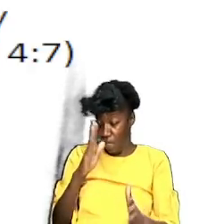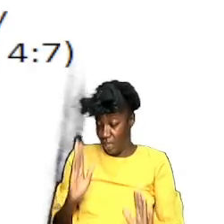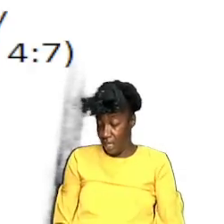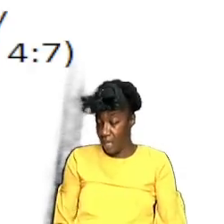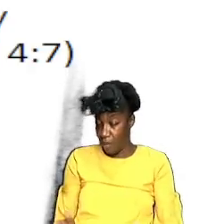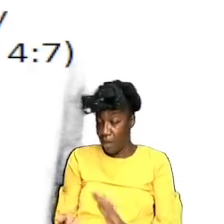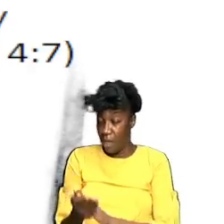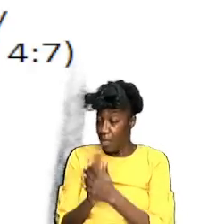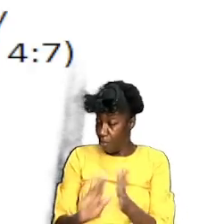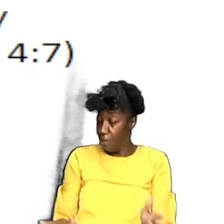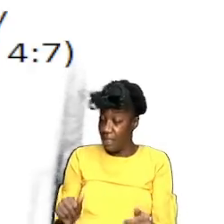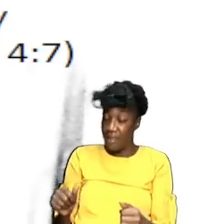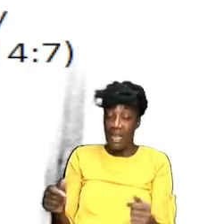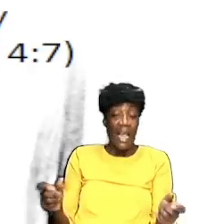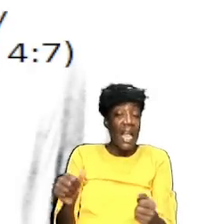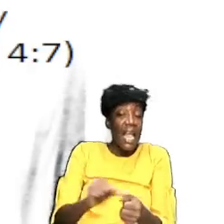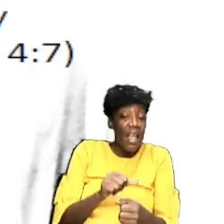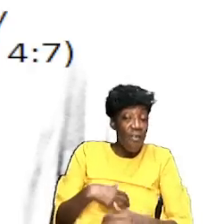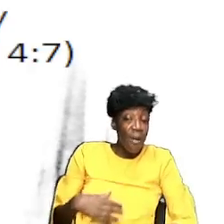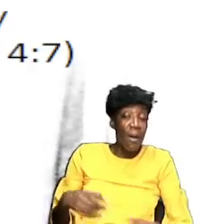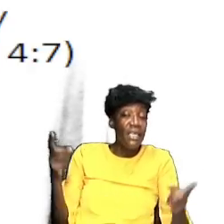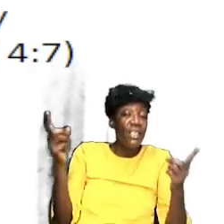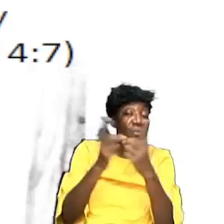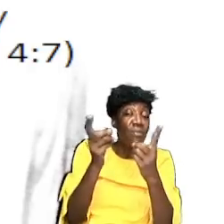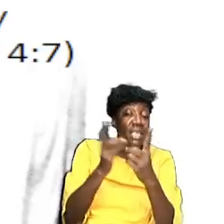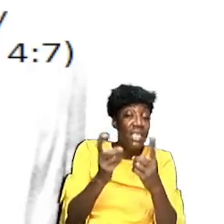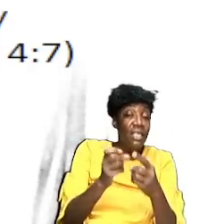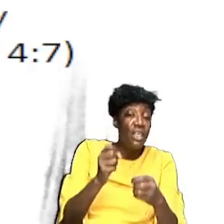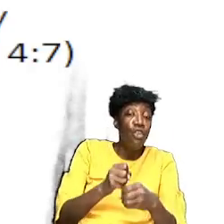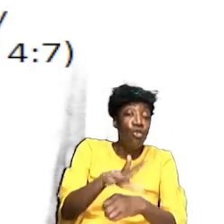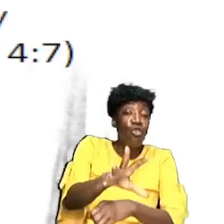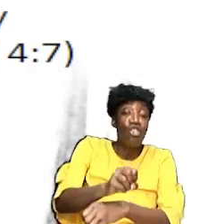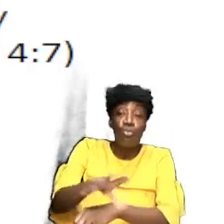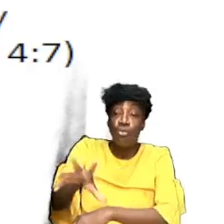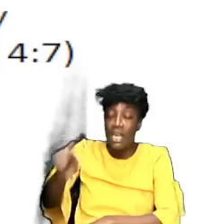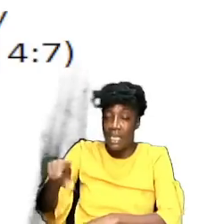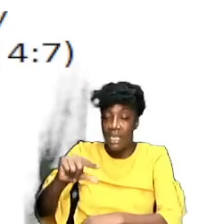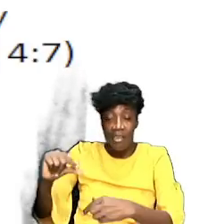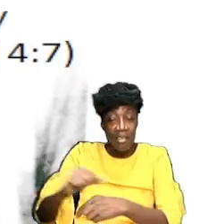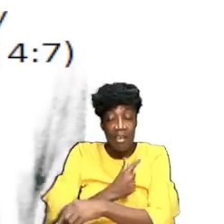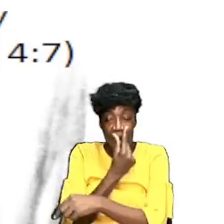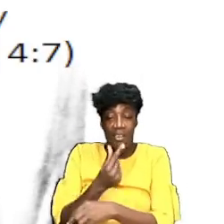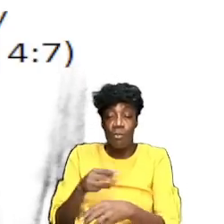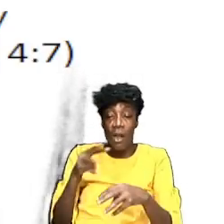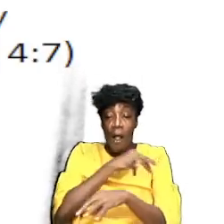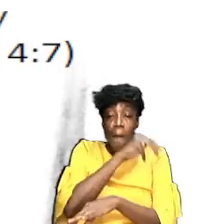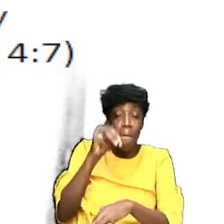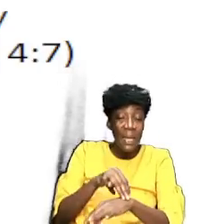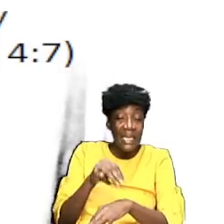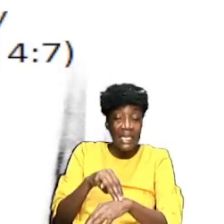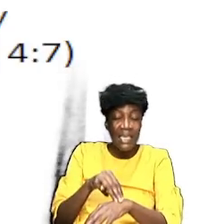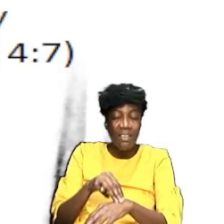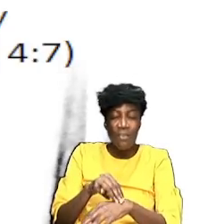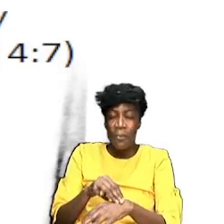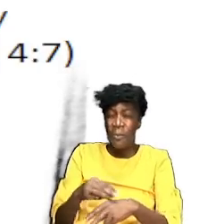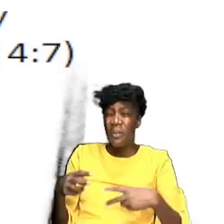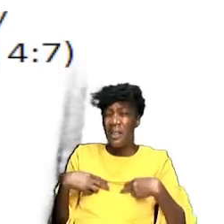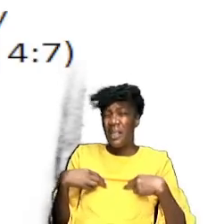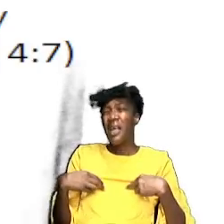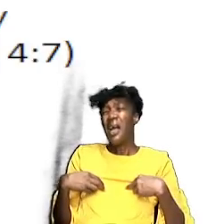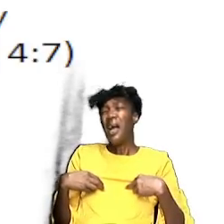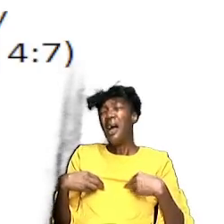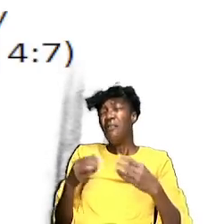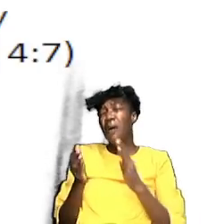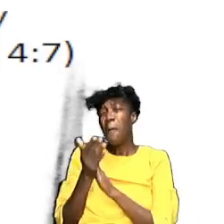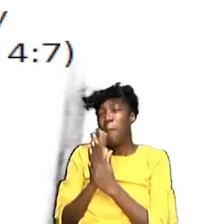with everybody we meet to spread this gospel message. But in another sense, it speaks to the fact that we have peace through the